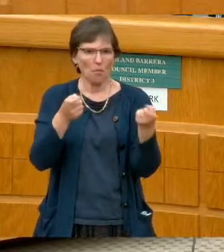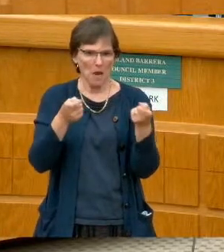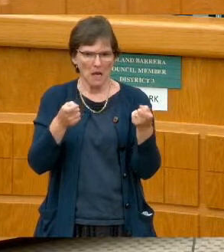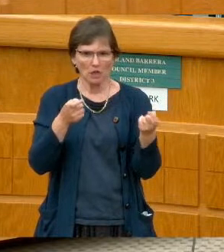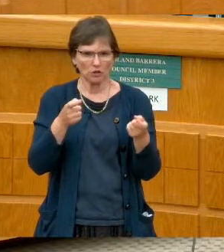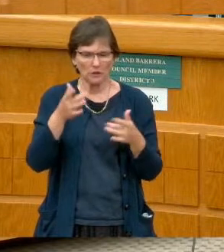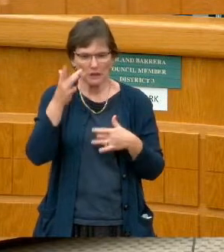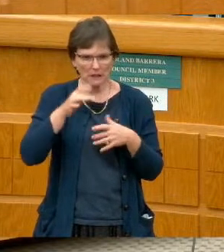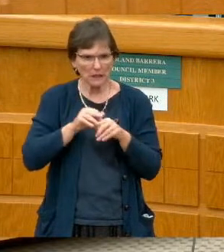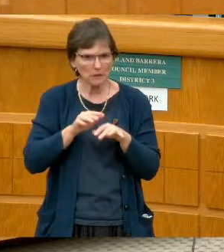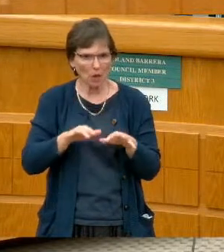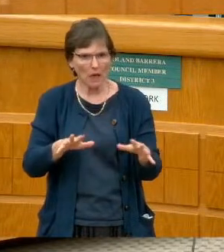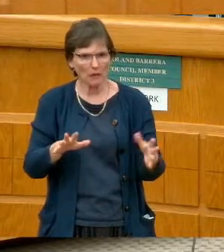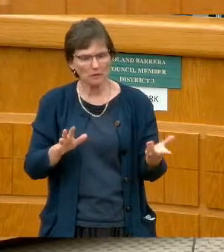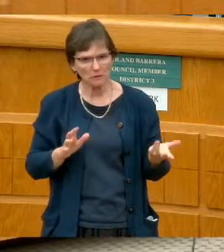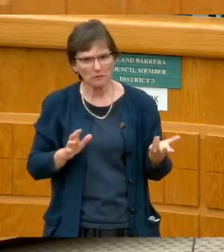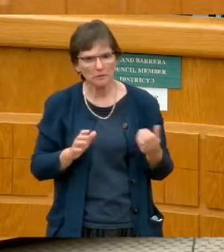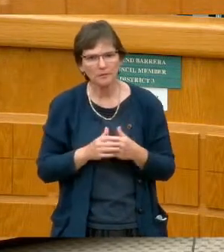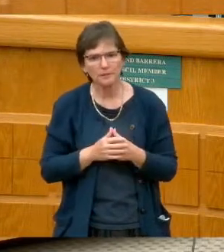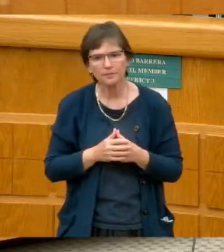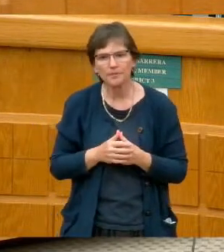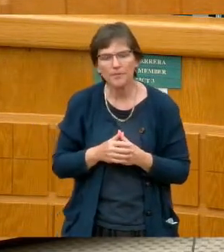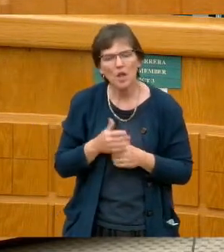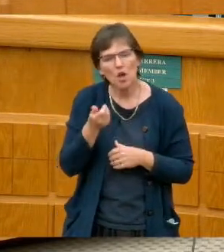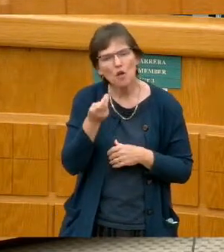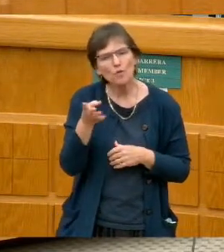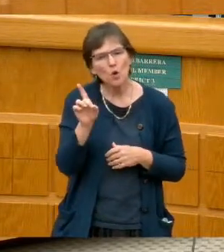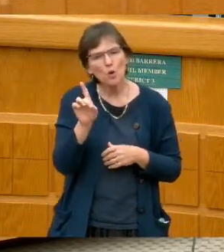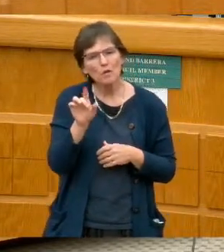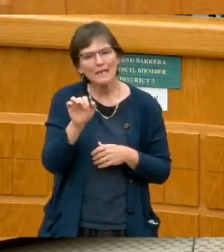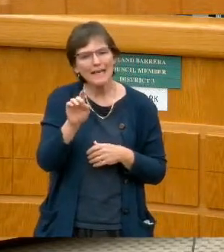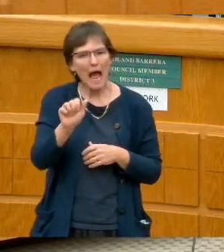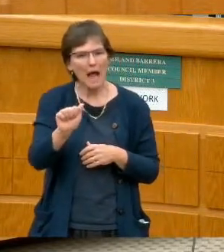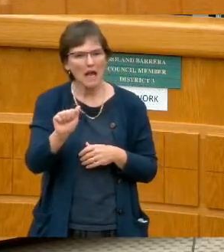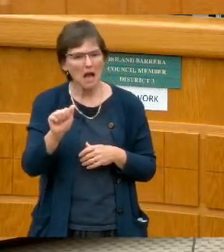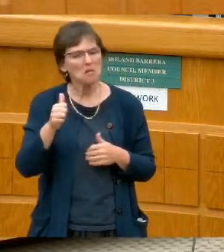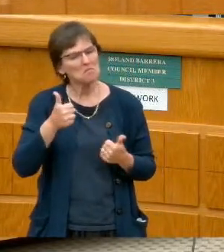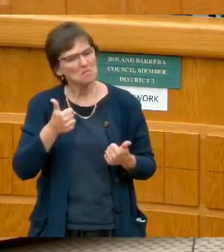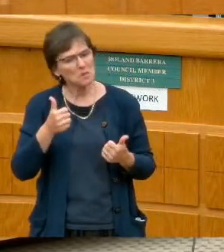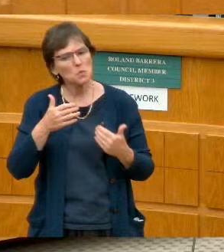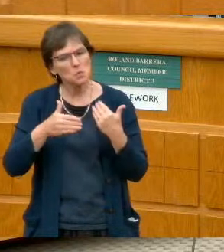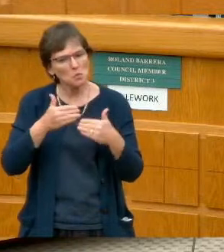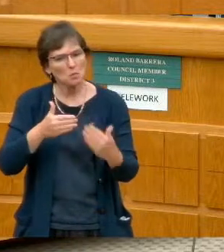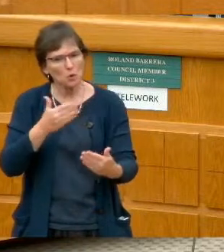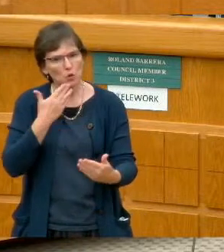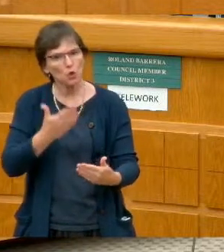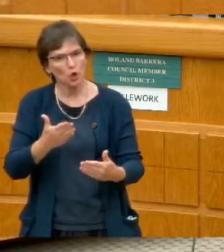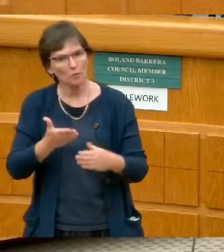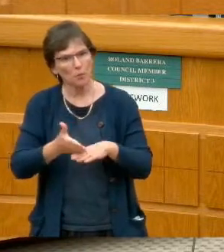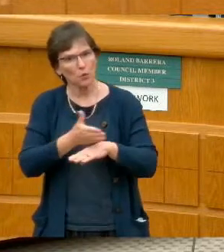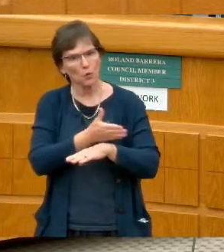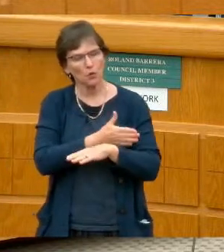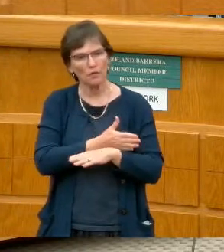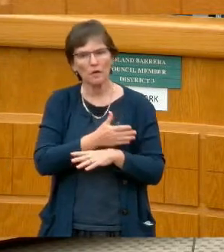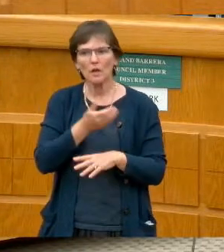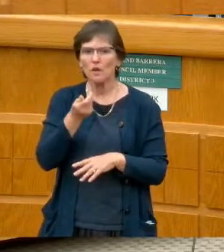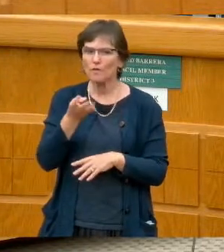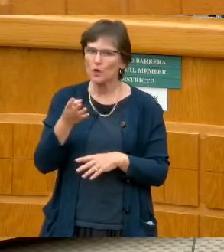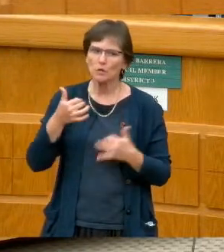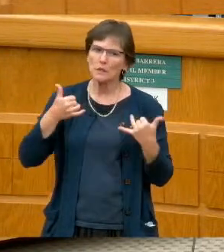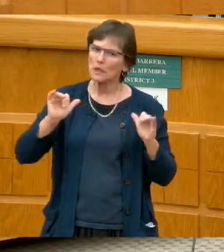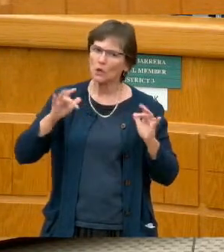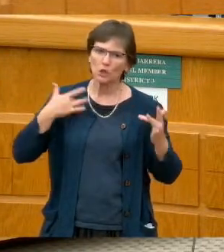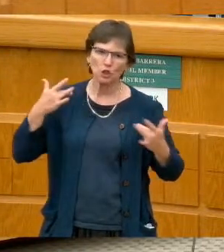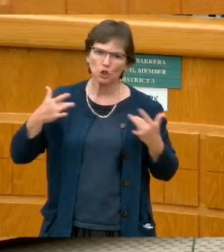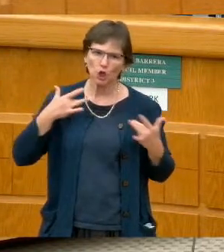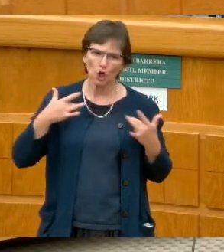by a few trends in our data points. And there are others that concern me still. The